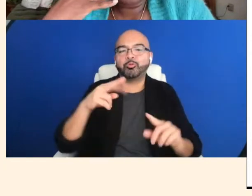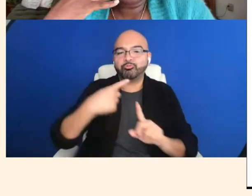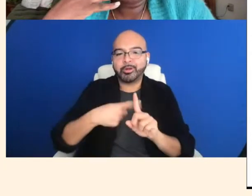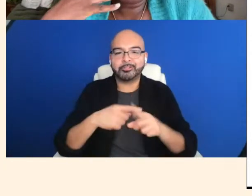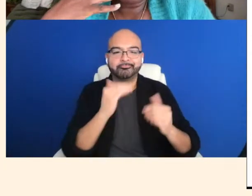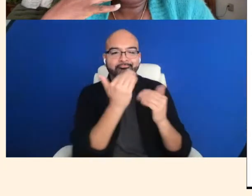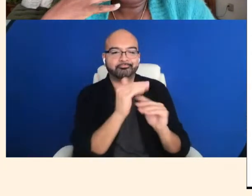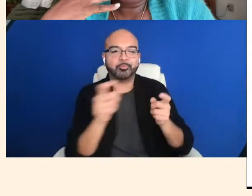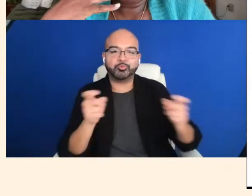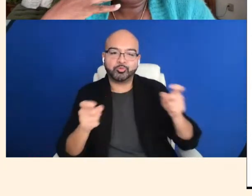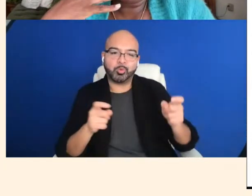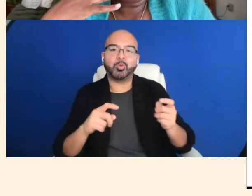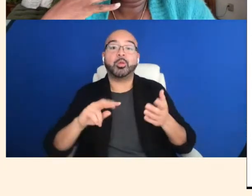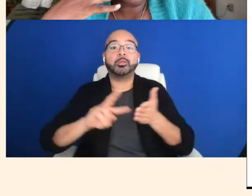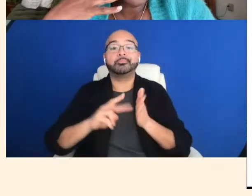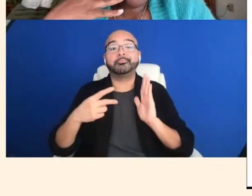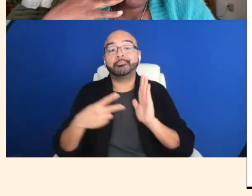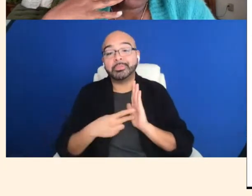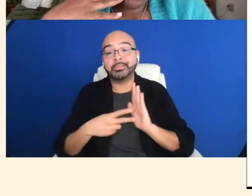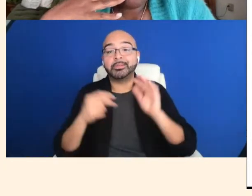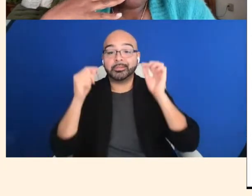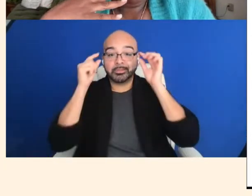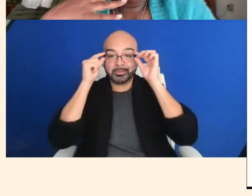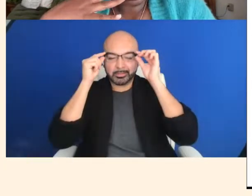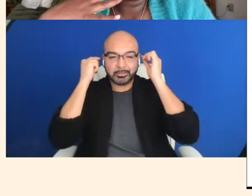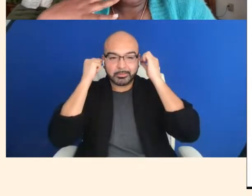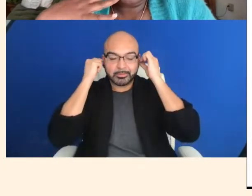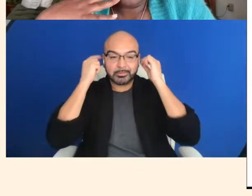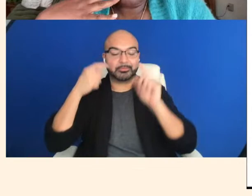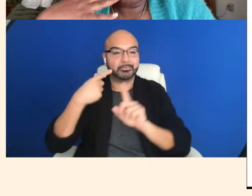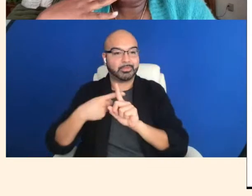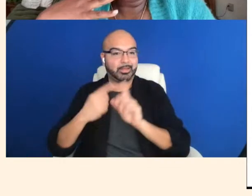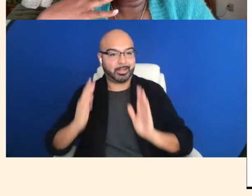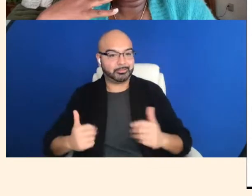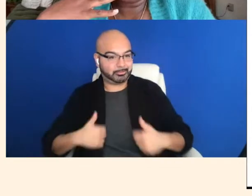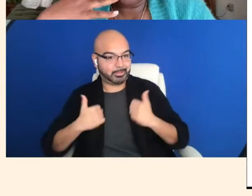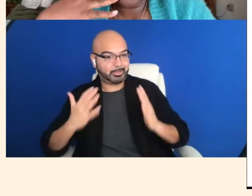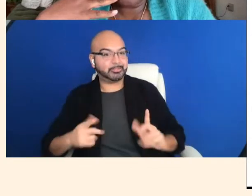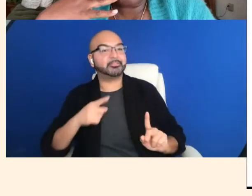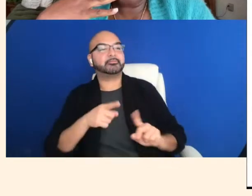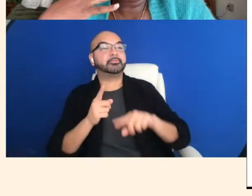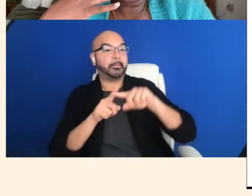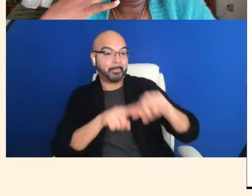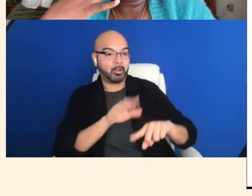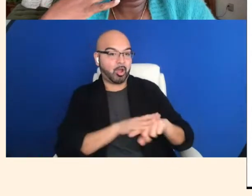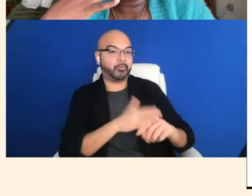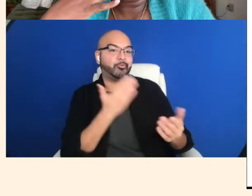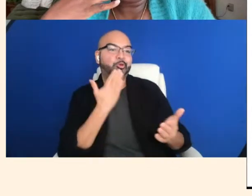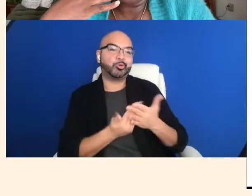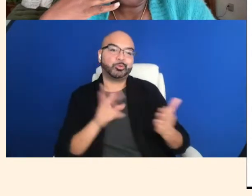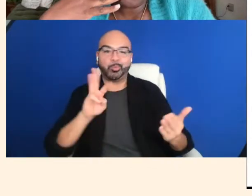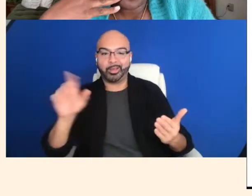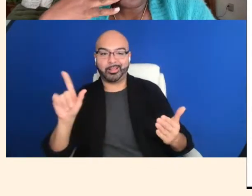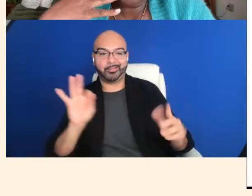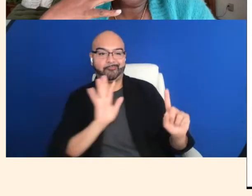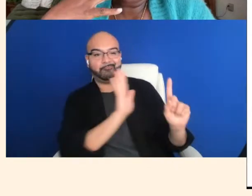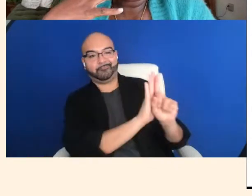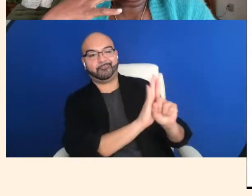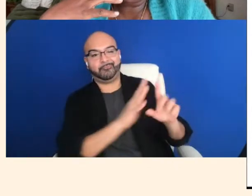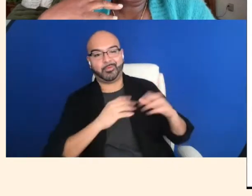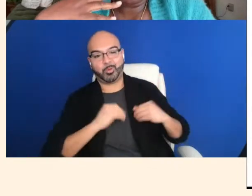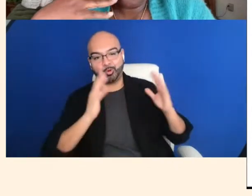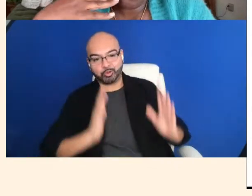meaning that um, tenants are dependent on the goodwill of their owner